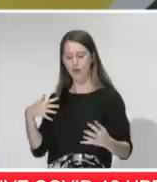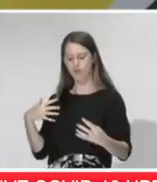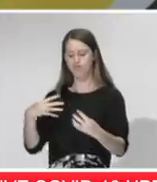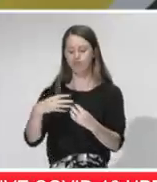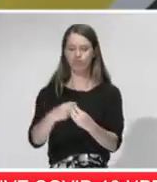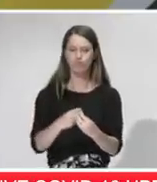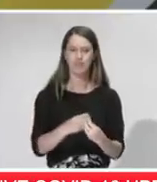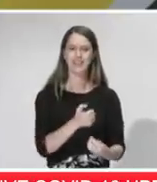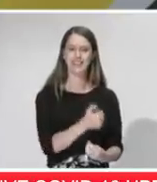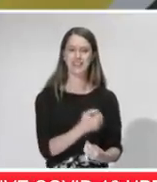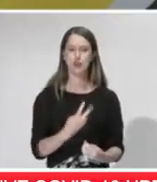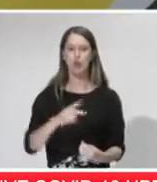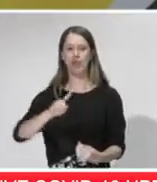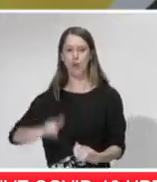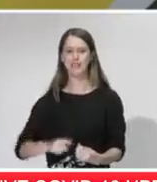is